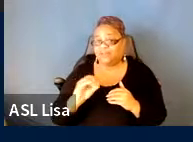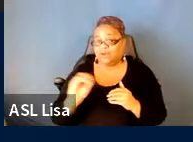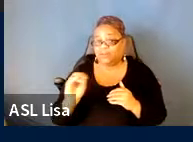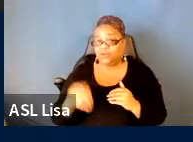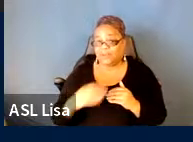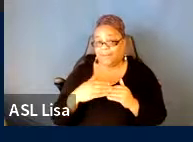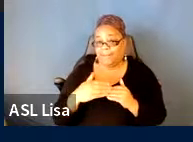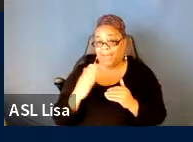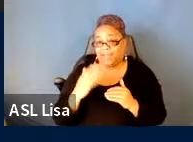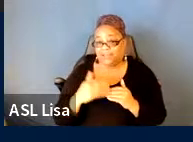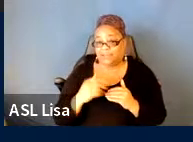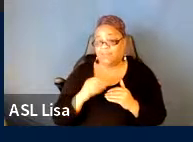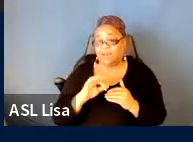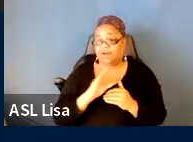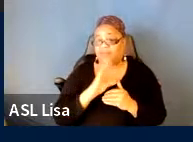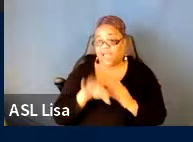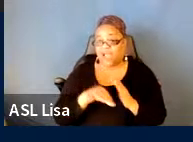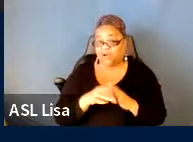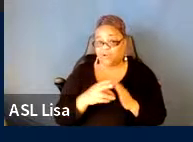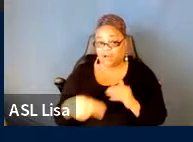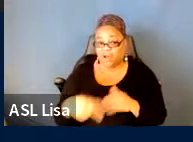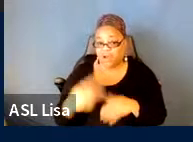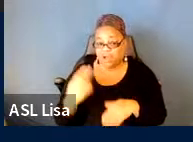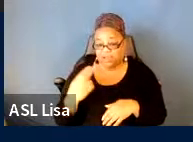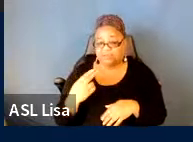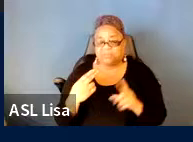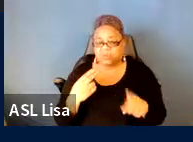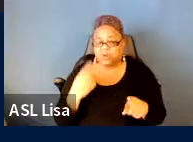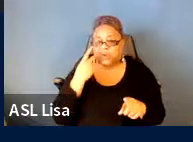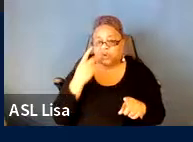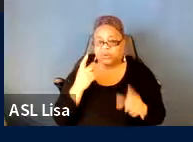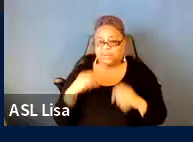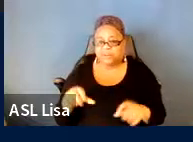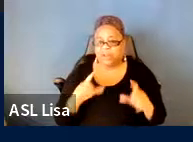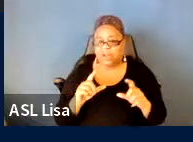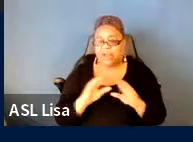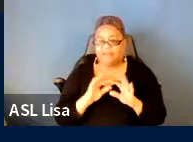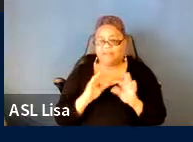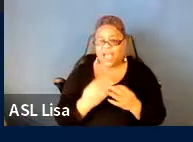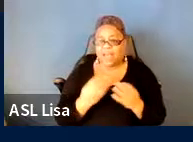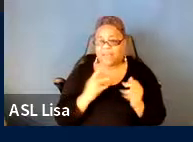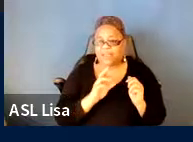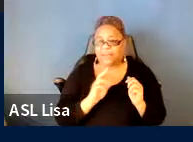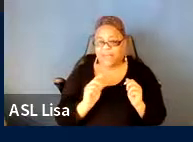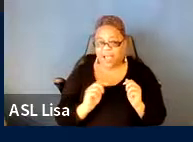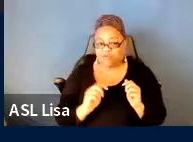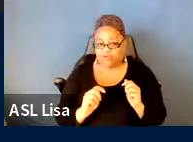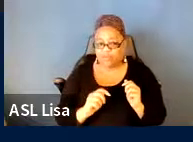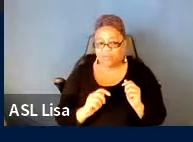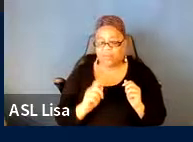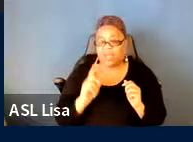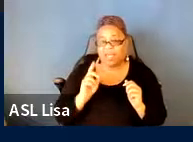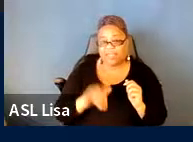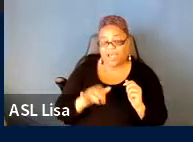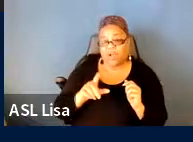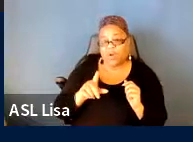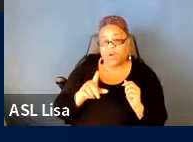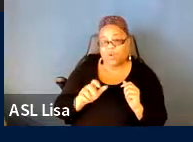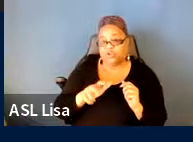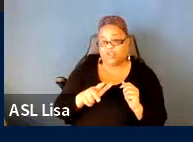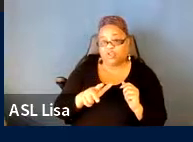family restroom sign and shows that the dimensions of that 135 to